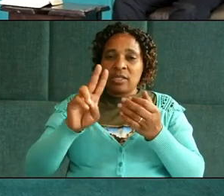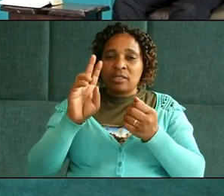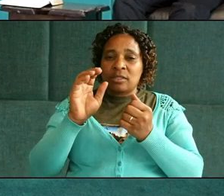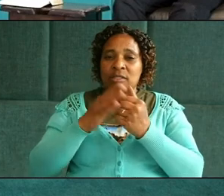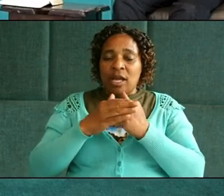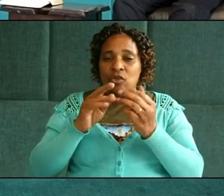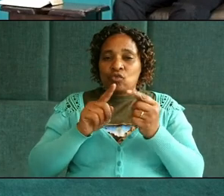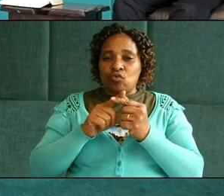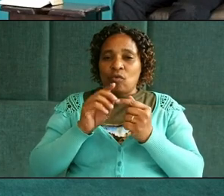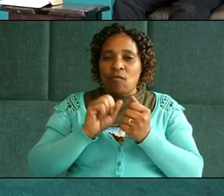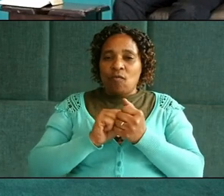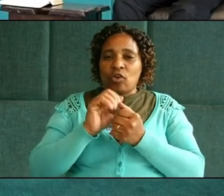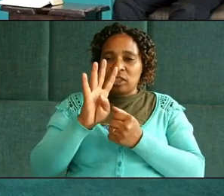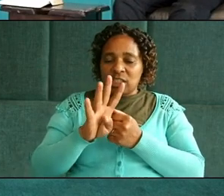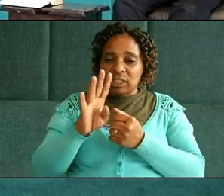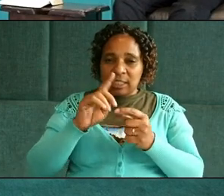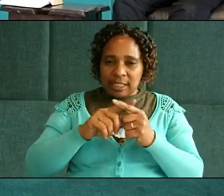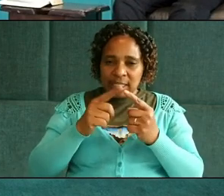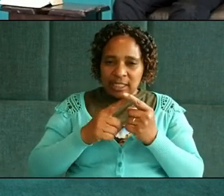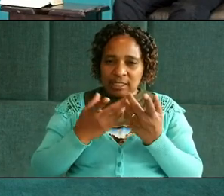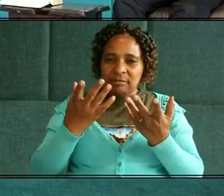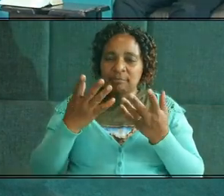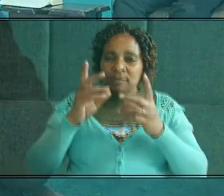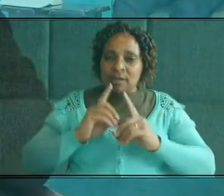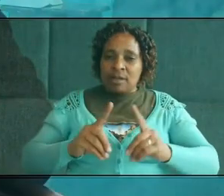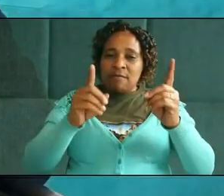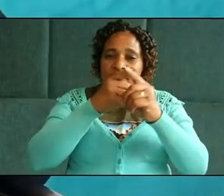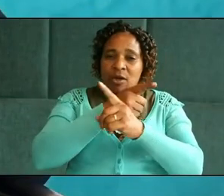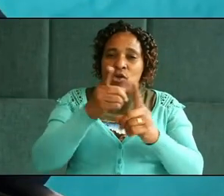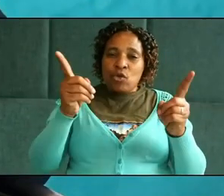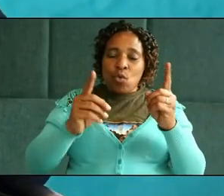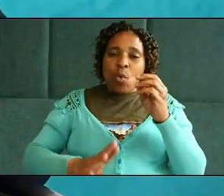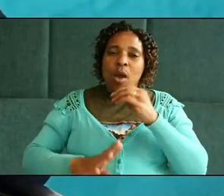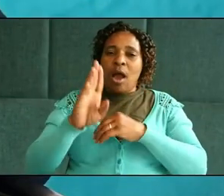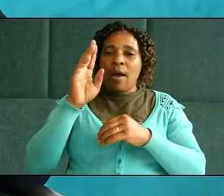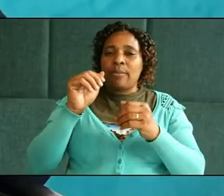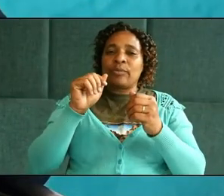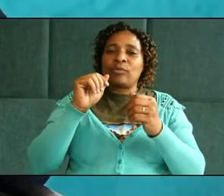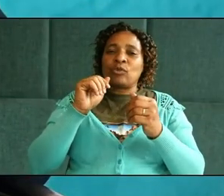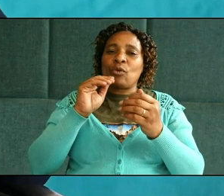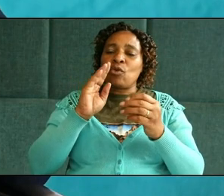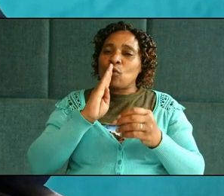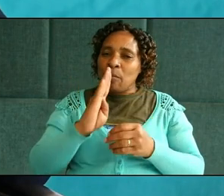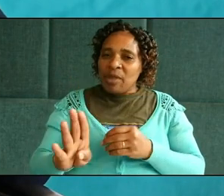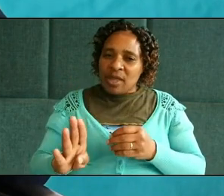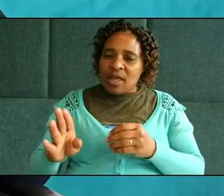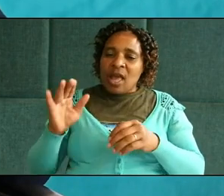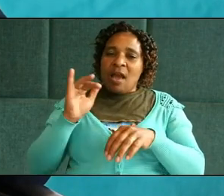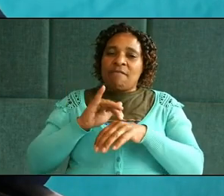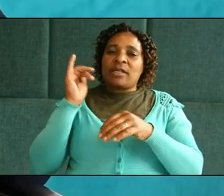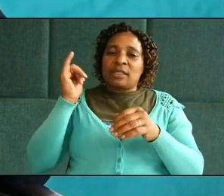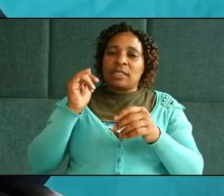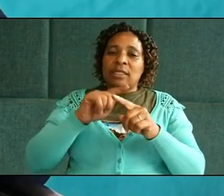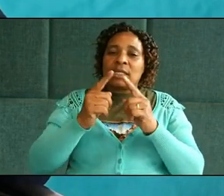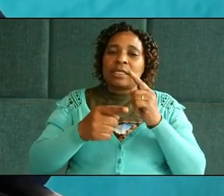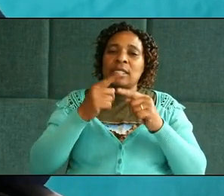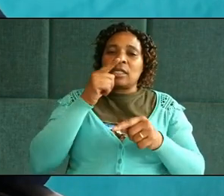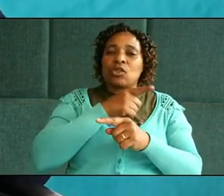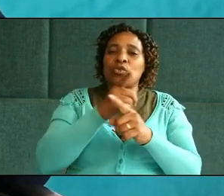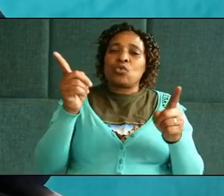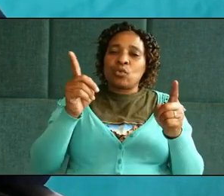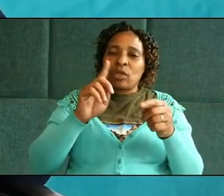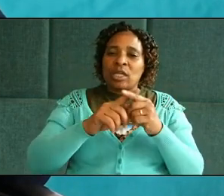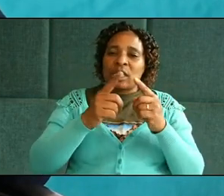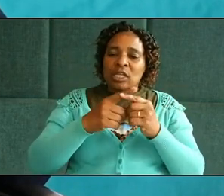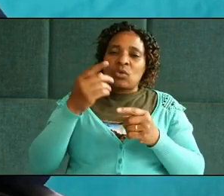Matthew 24:9-14. Then shall they deliver you up to be afflicted, and shall kill you, and ye shall